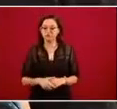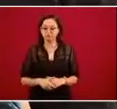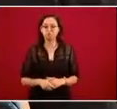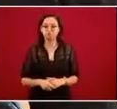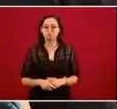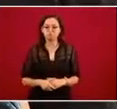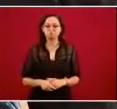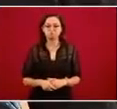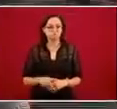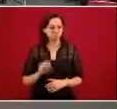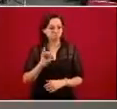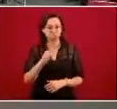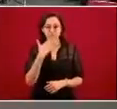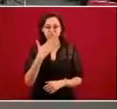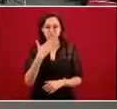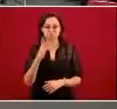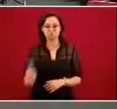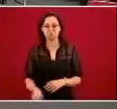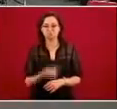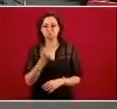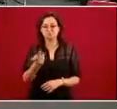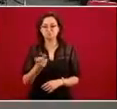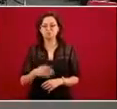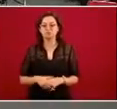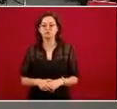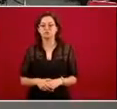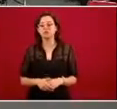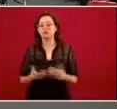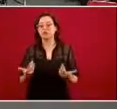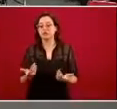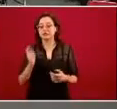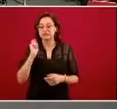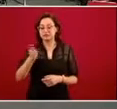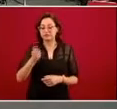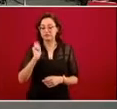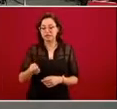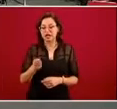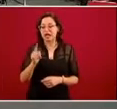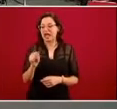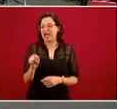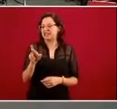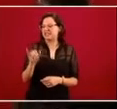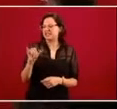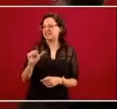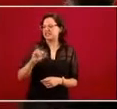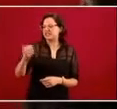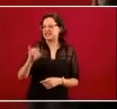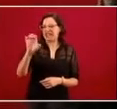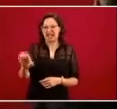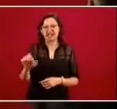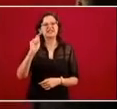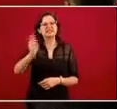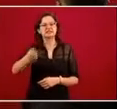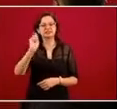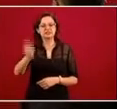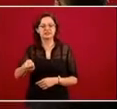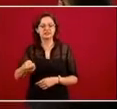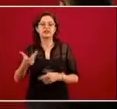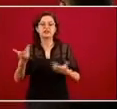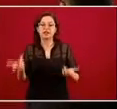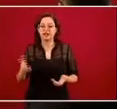Now, regarding the chaotic conditions in hospitals, is there any logistics protocol? Yes, thank you.